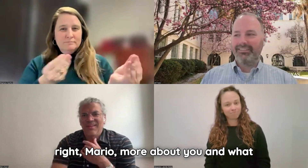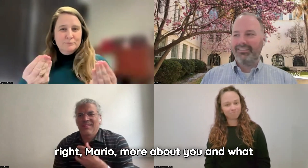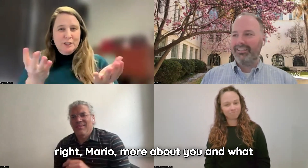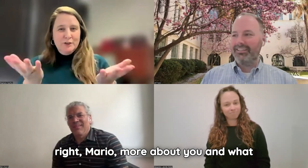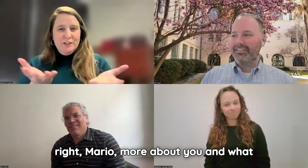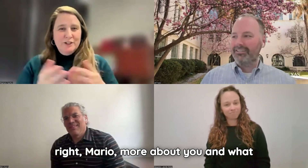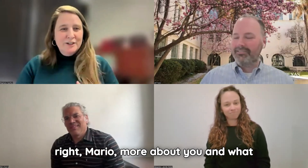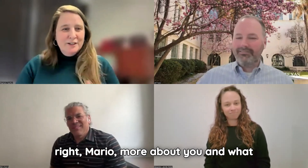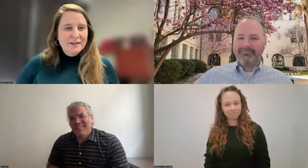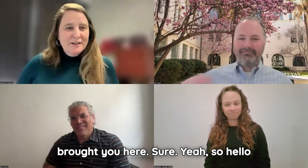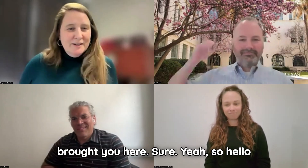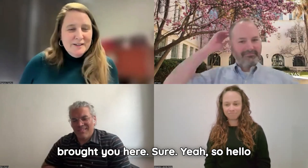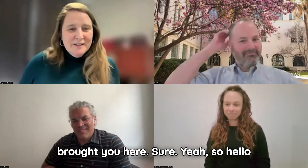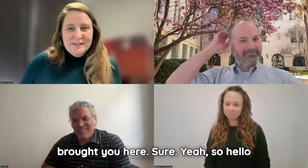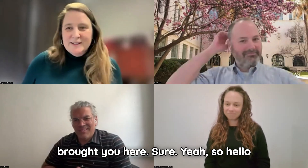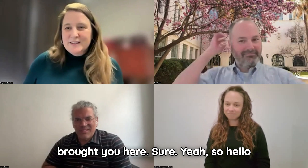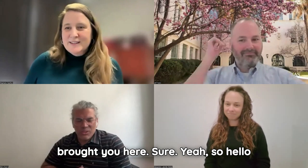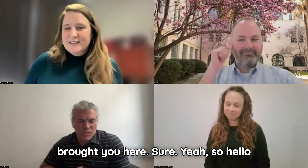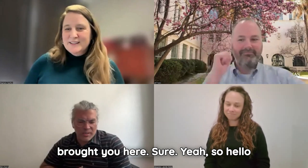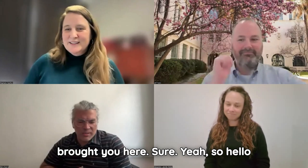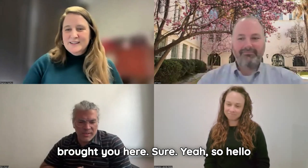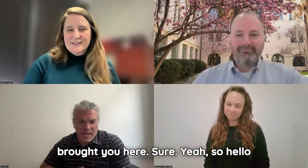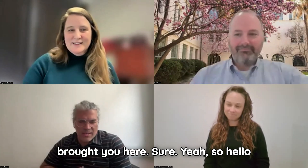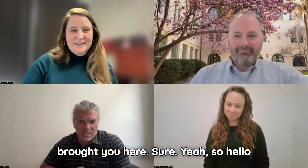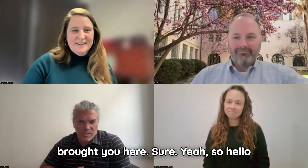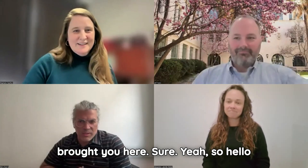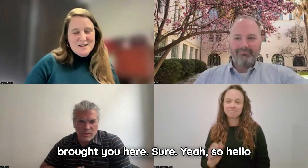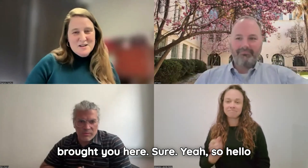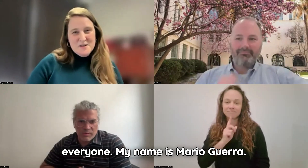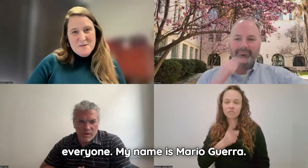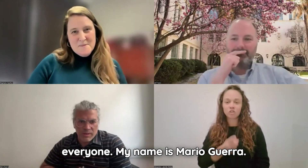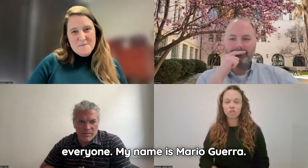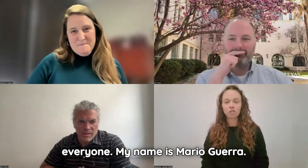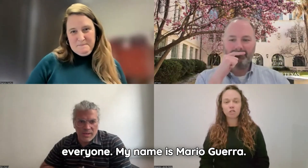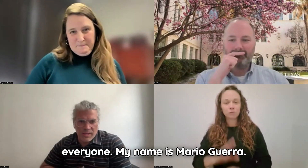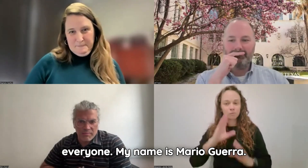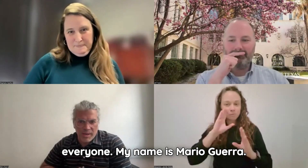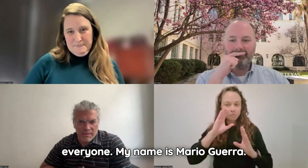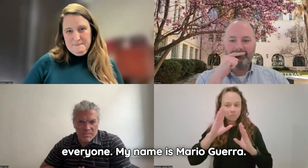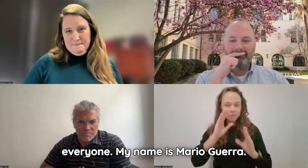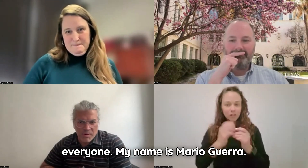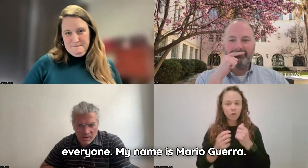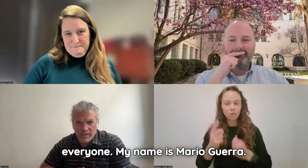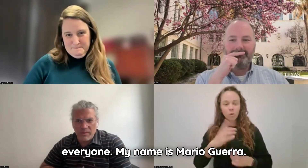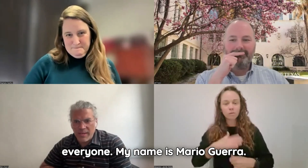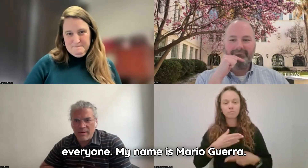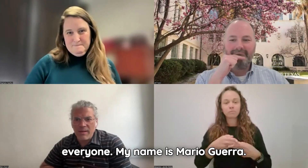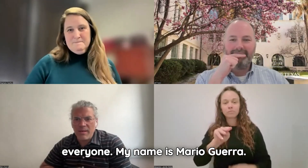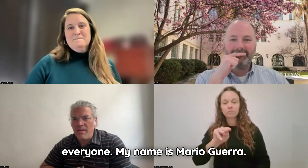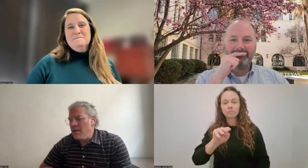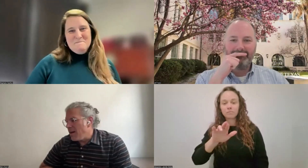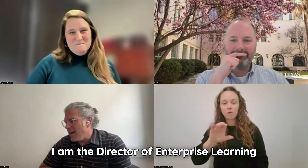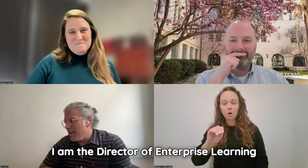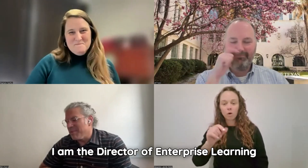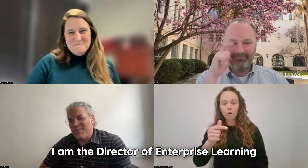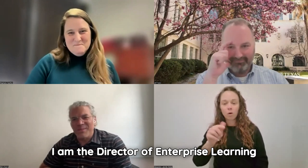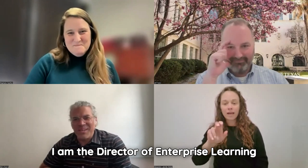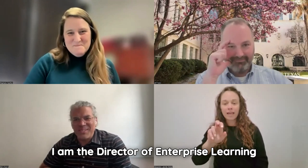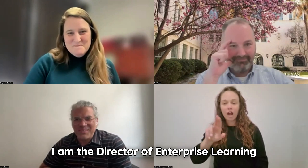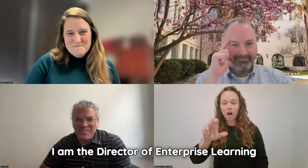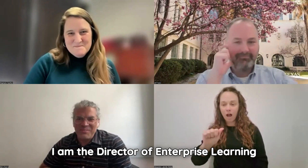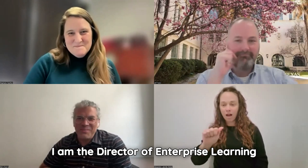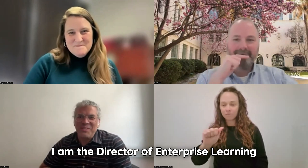more about you and what brought you here. Sure. Yeah. So, hello, everyone. My name is Mario Guerra. I